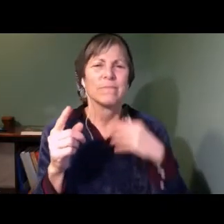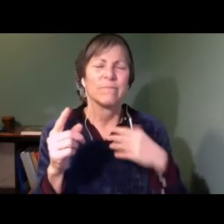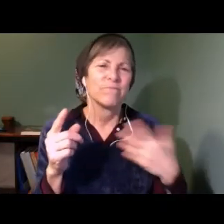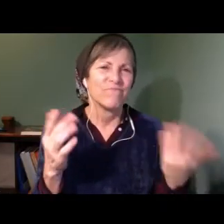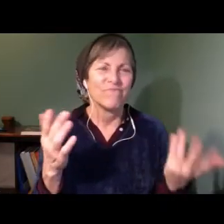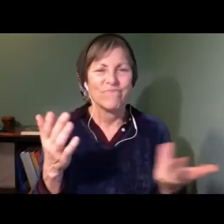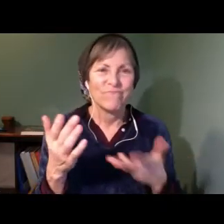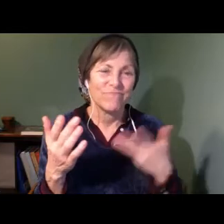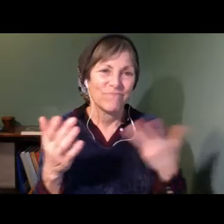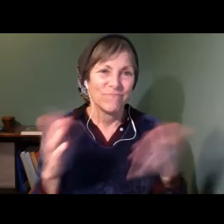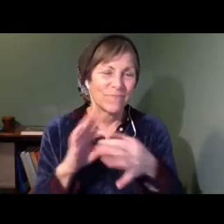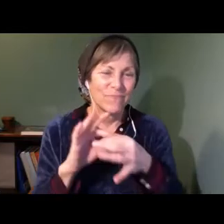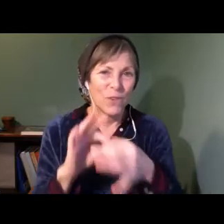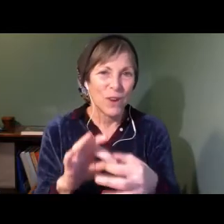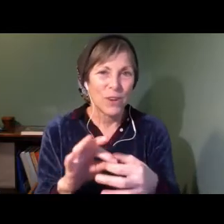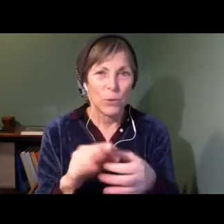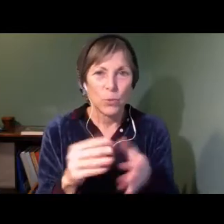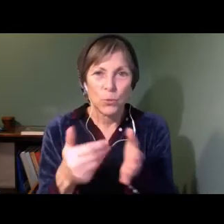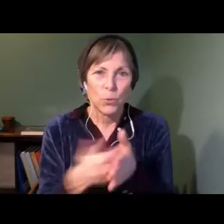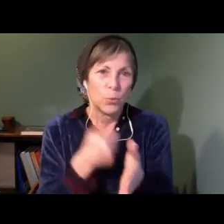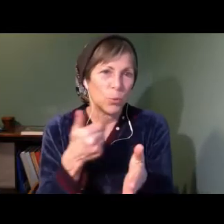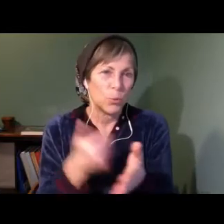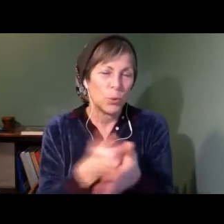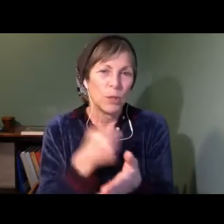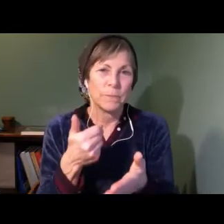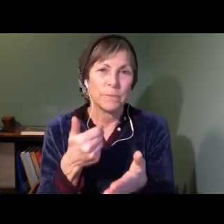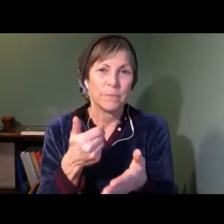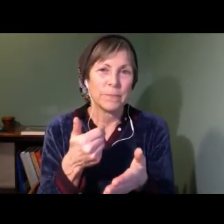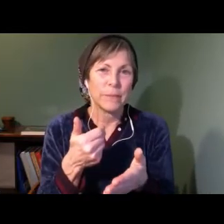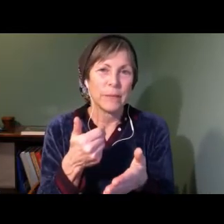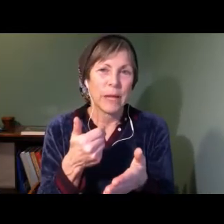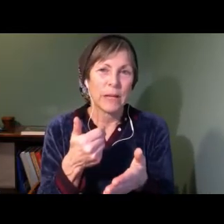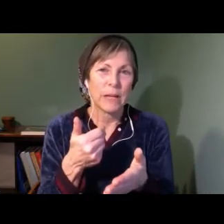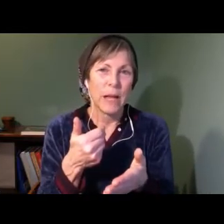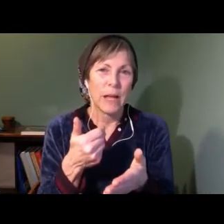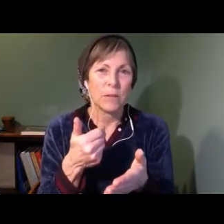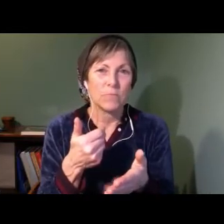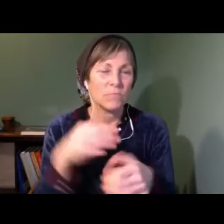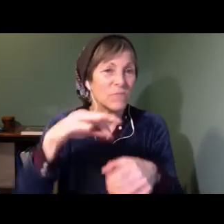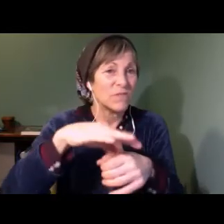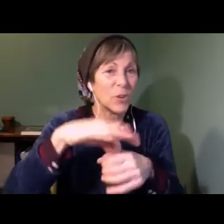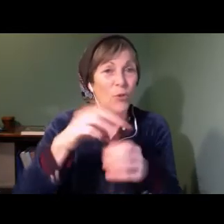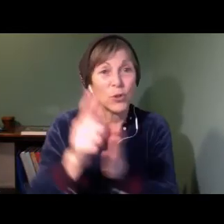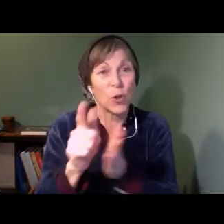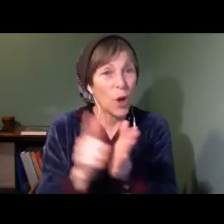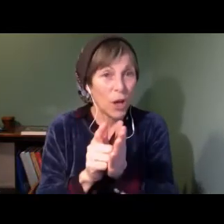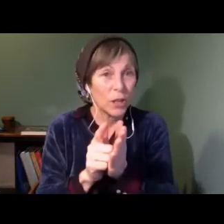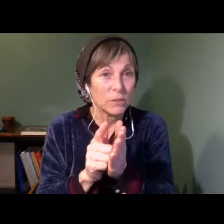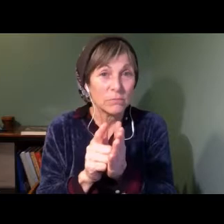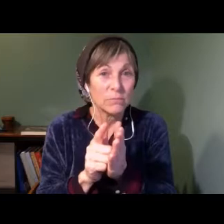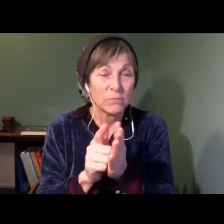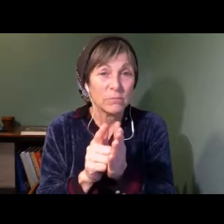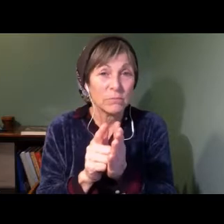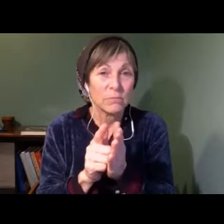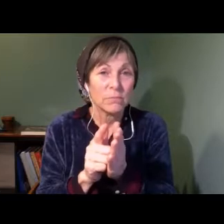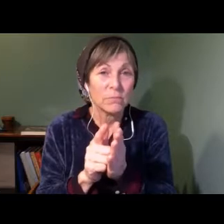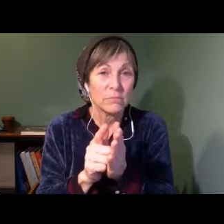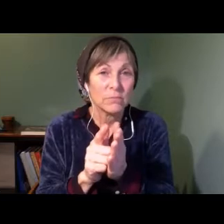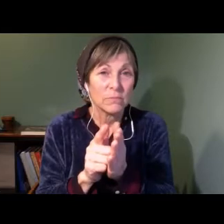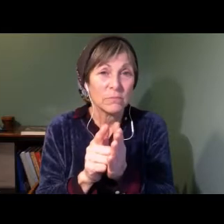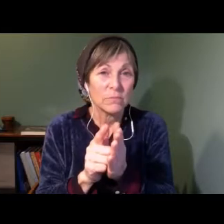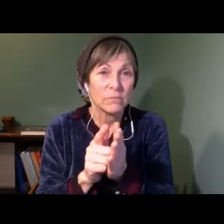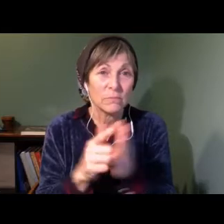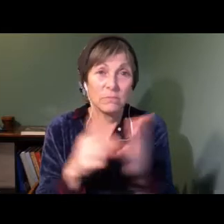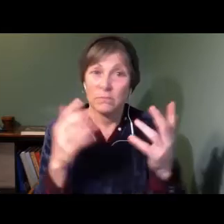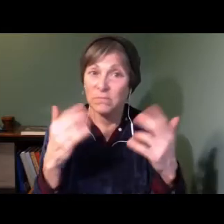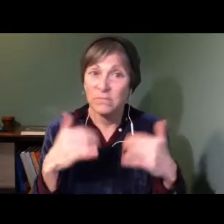regarding the uh the new uh uh voter law that was uh um uh that's still